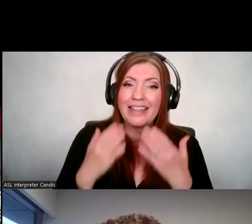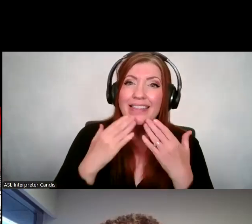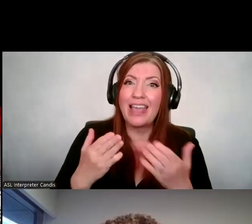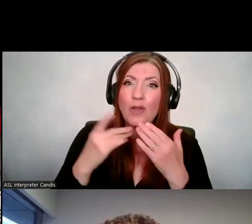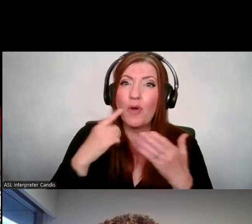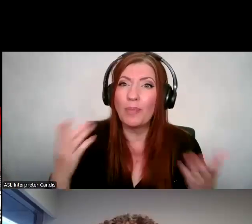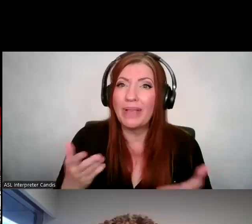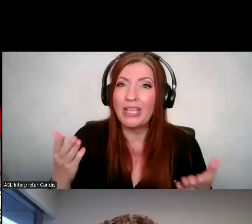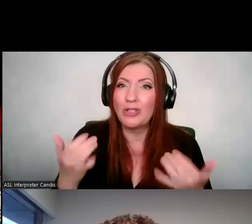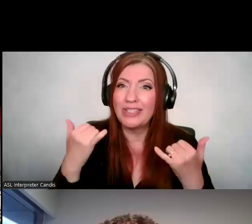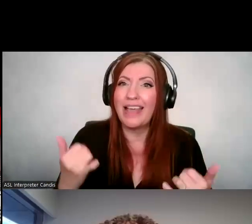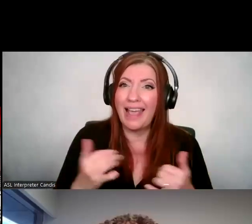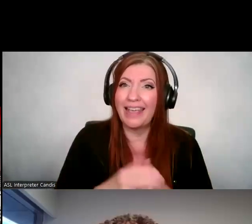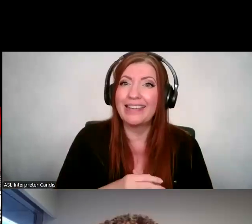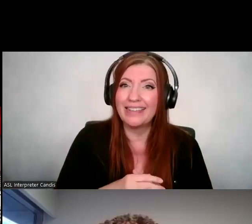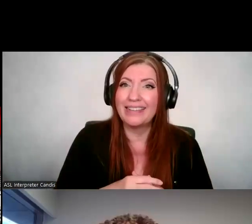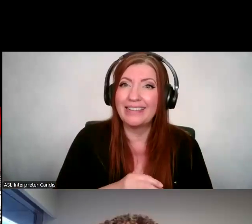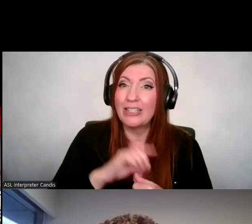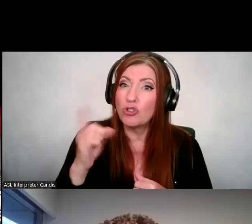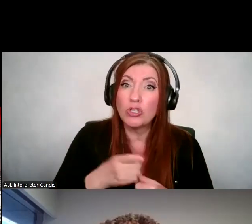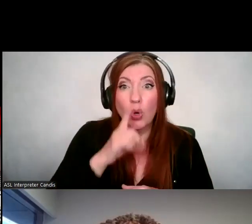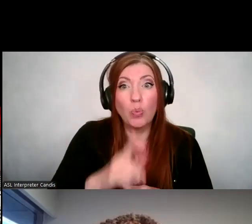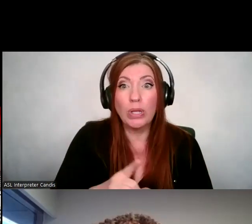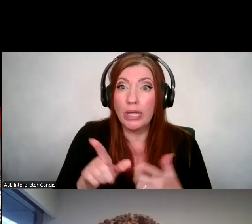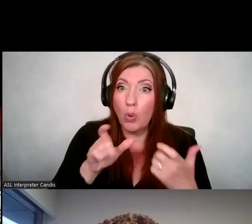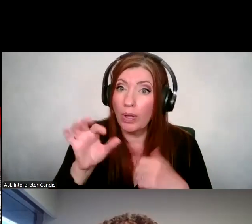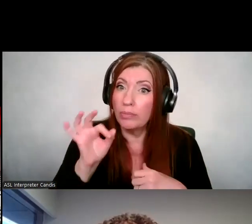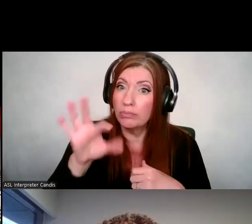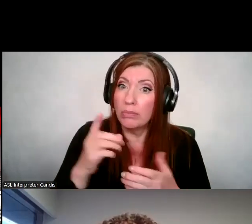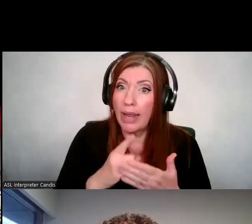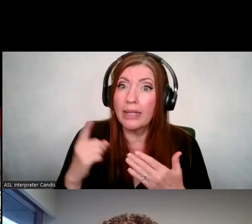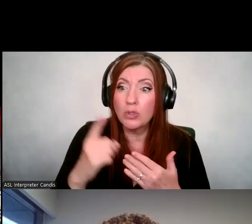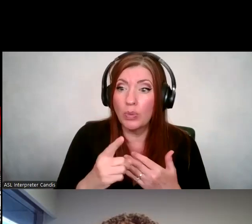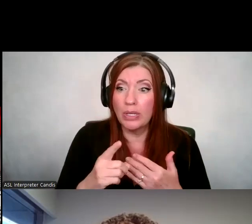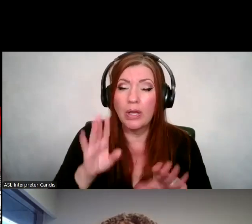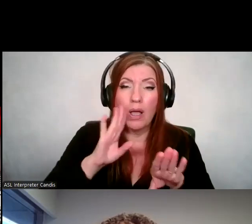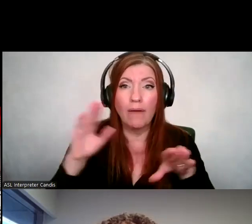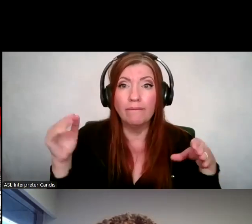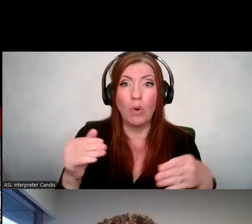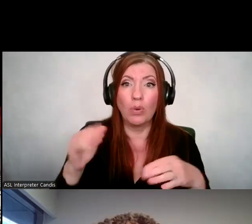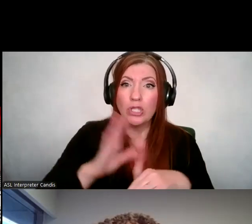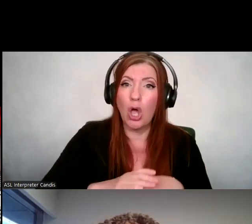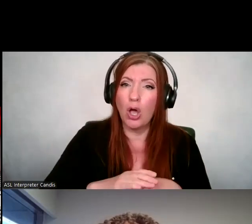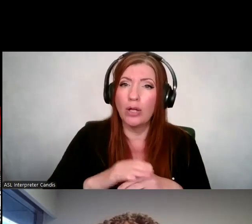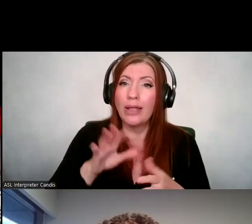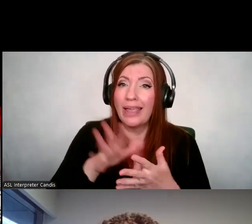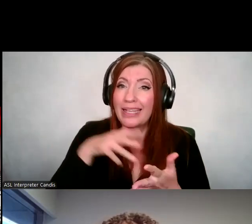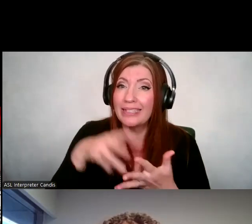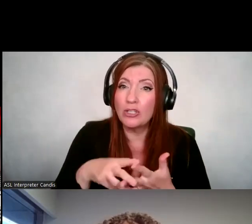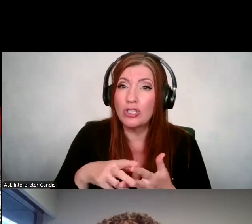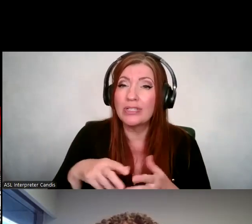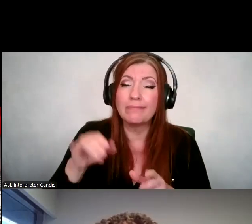here today. Just really quickly, next week, a focus on Indigenous identity and queerness